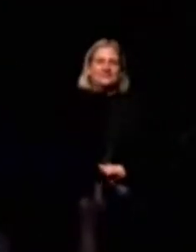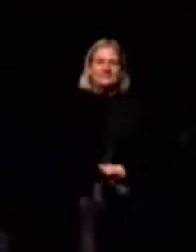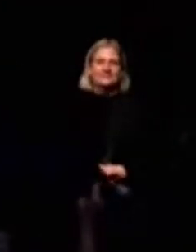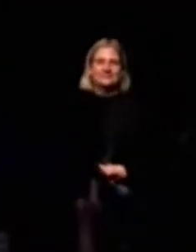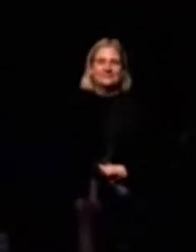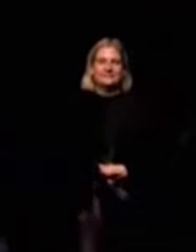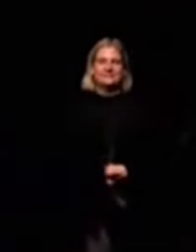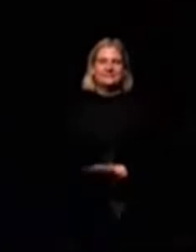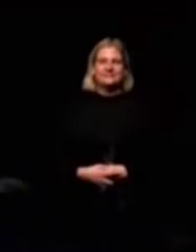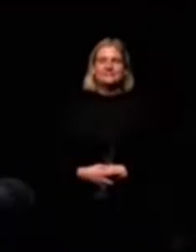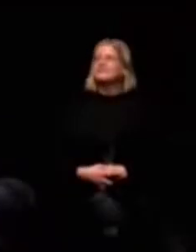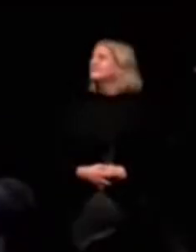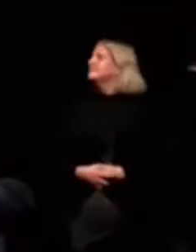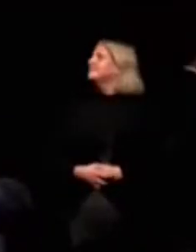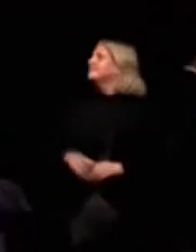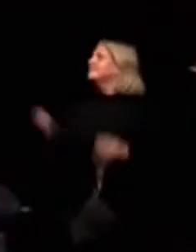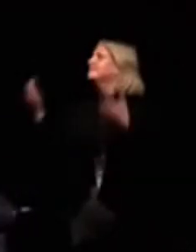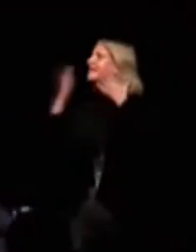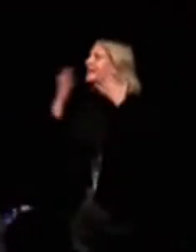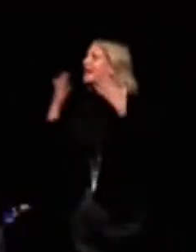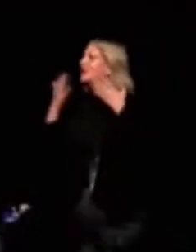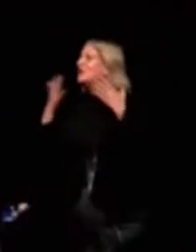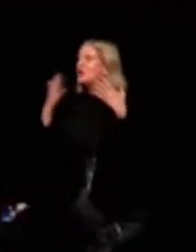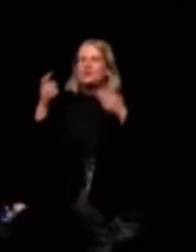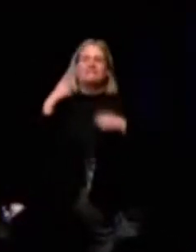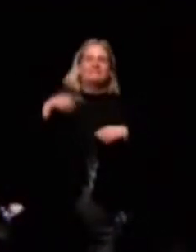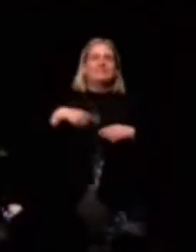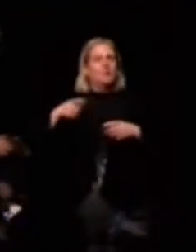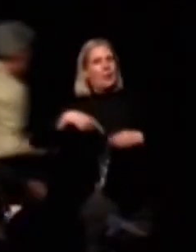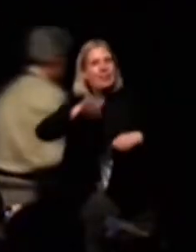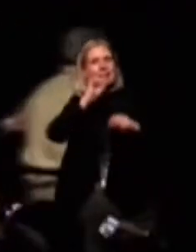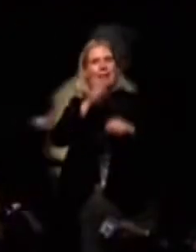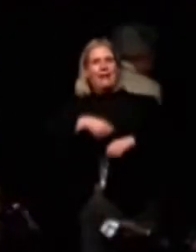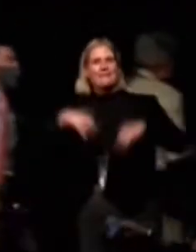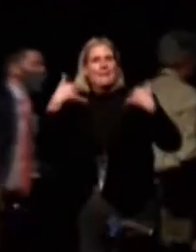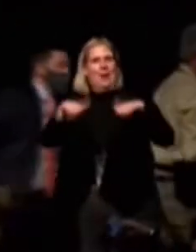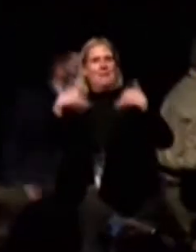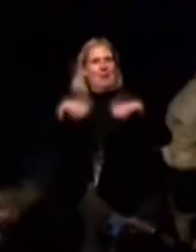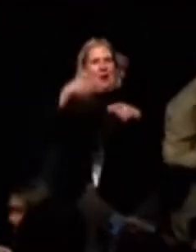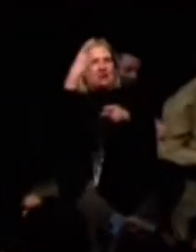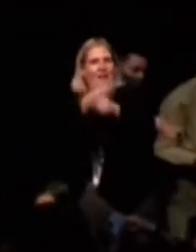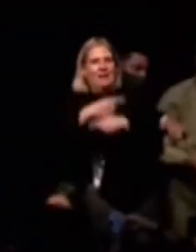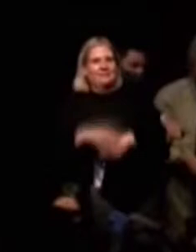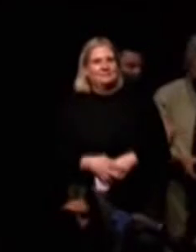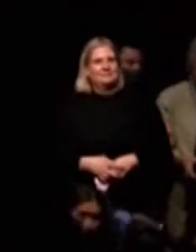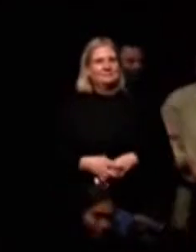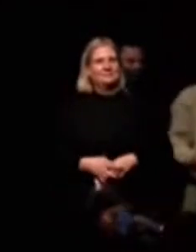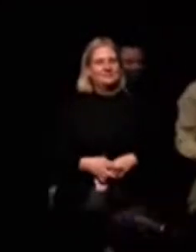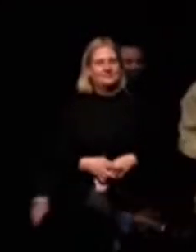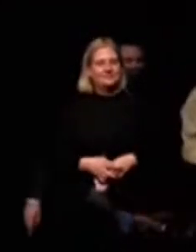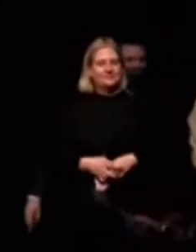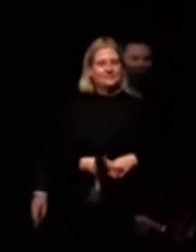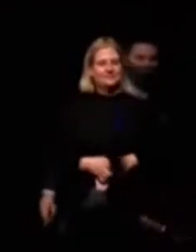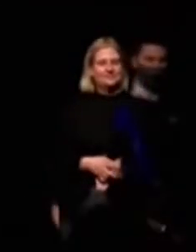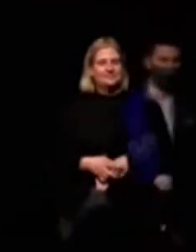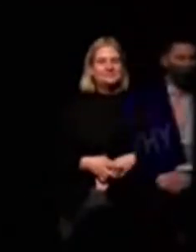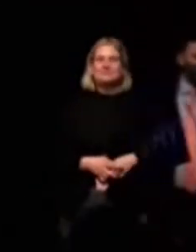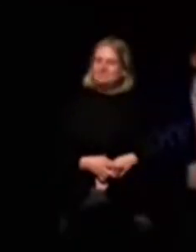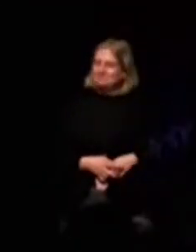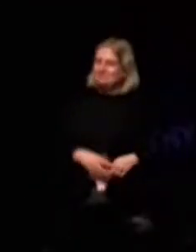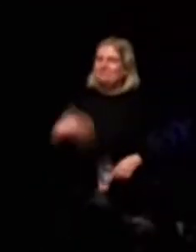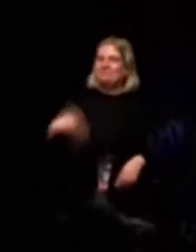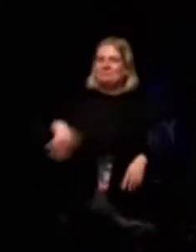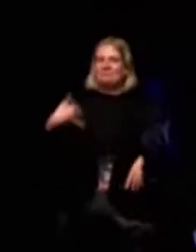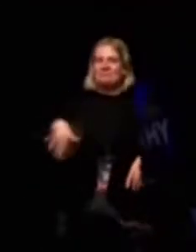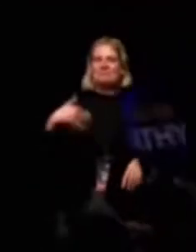There's the reason they call us the Democratic Party. We love to party, right? Oh, and what a celebration this is.